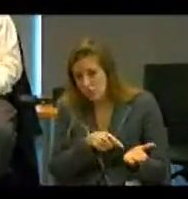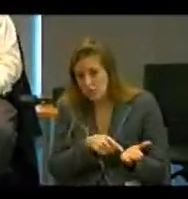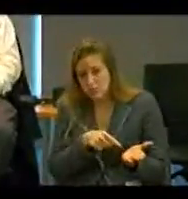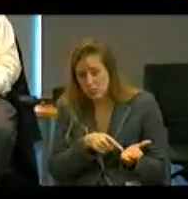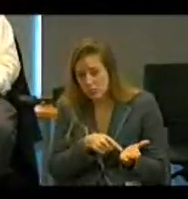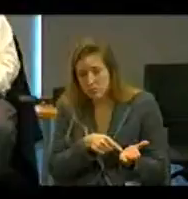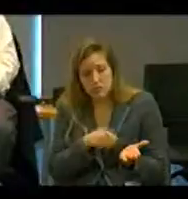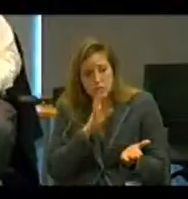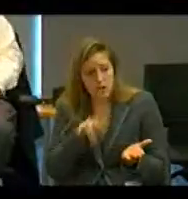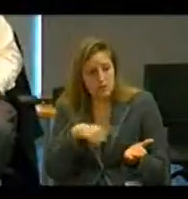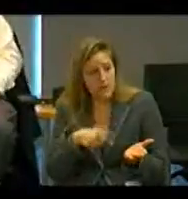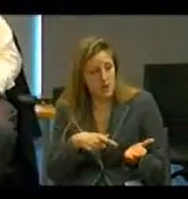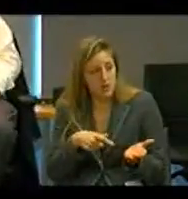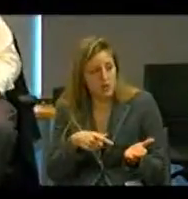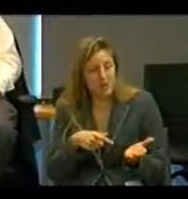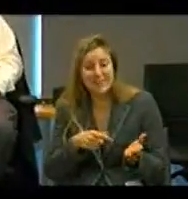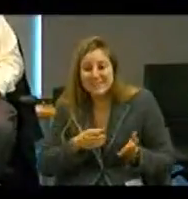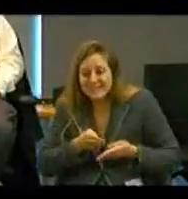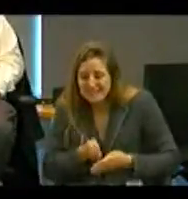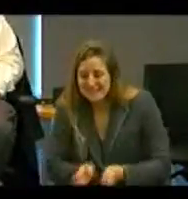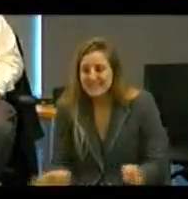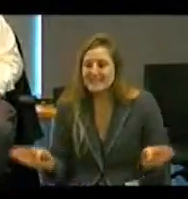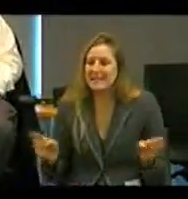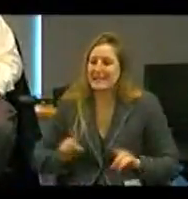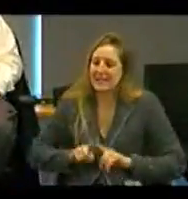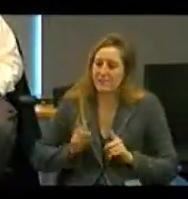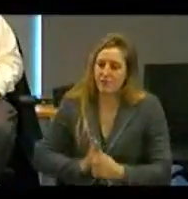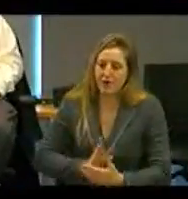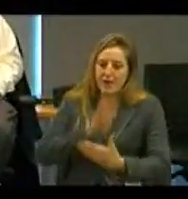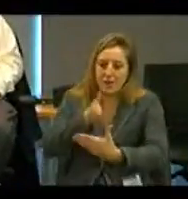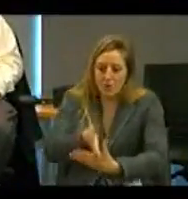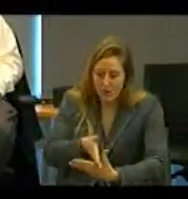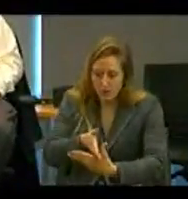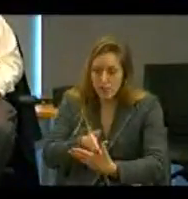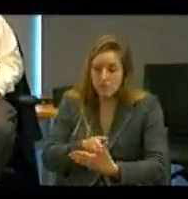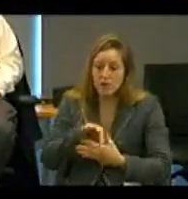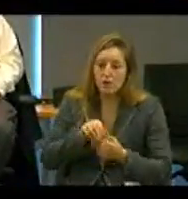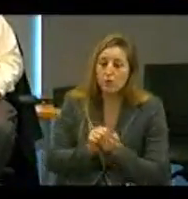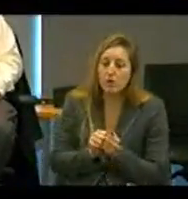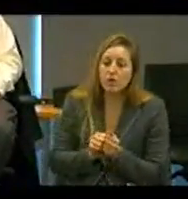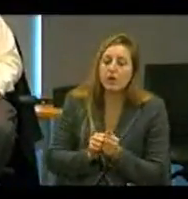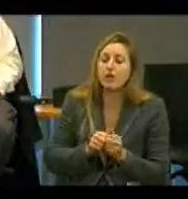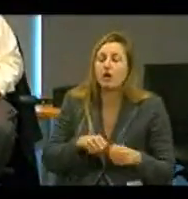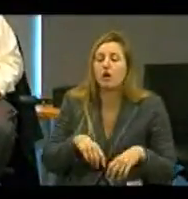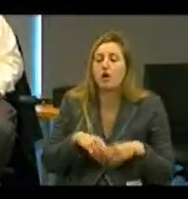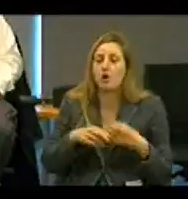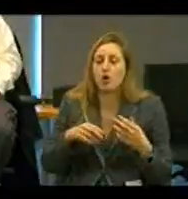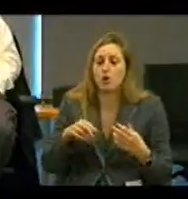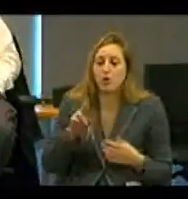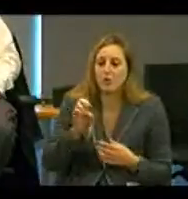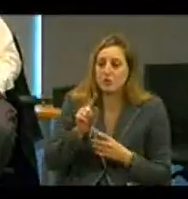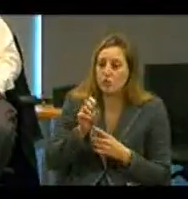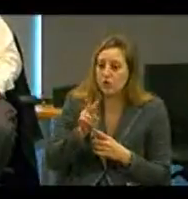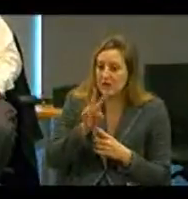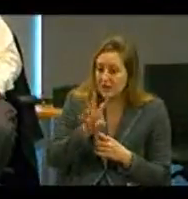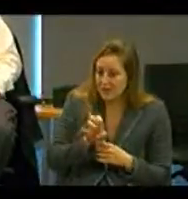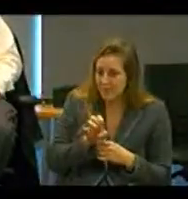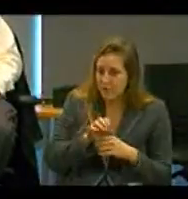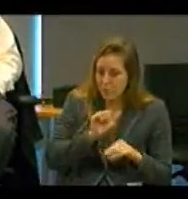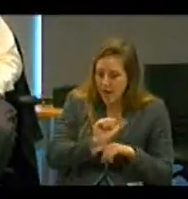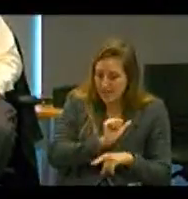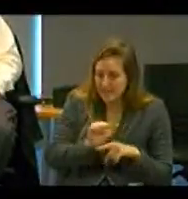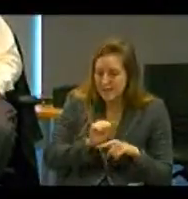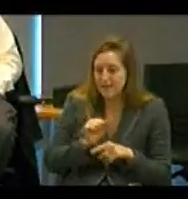different interventions, everything from restorative practices, social emotional learning, threat assessment in